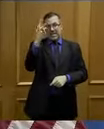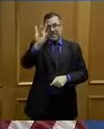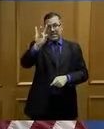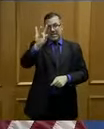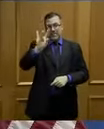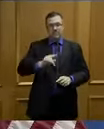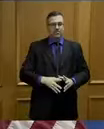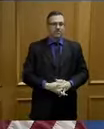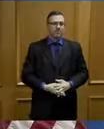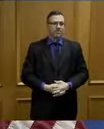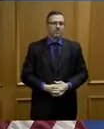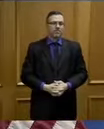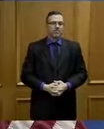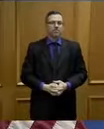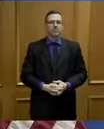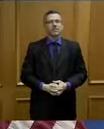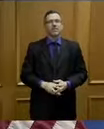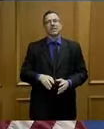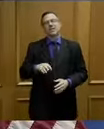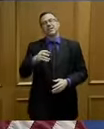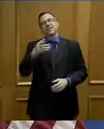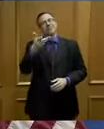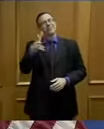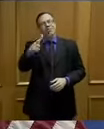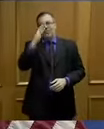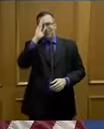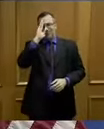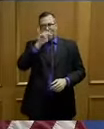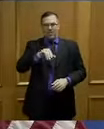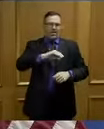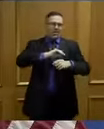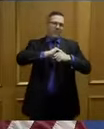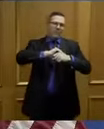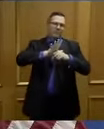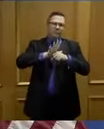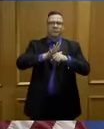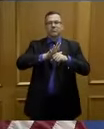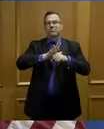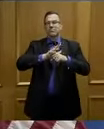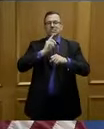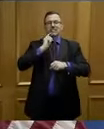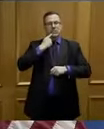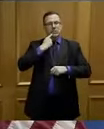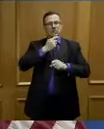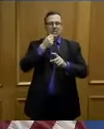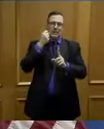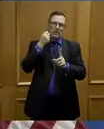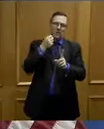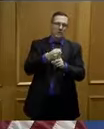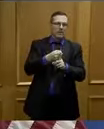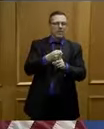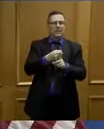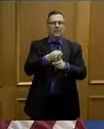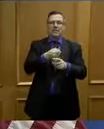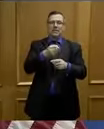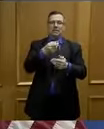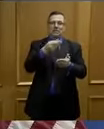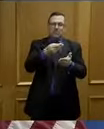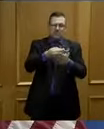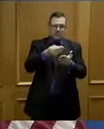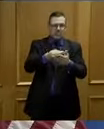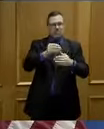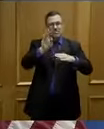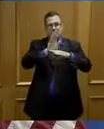know, COVID-19 has severely impacted our economy across the country. It